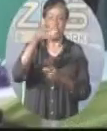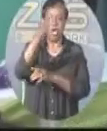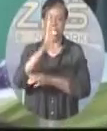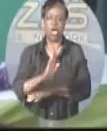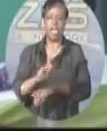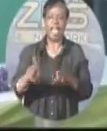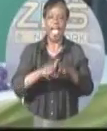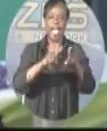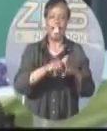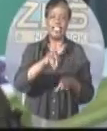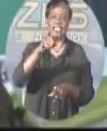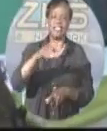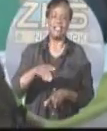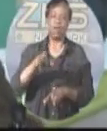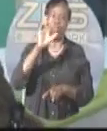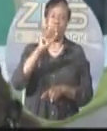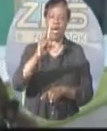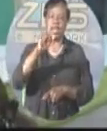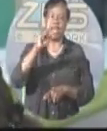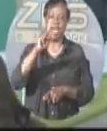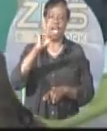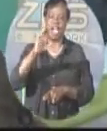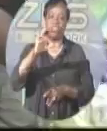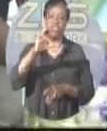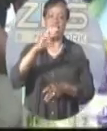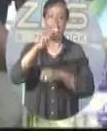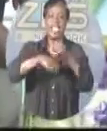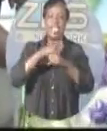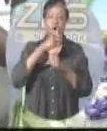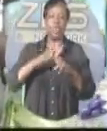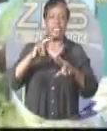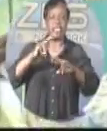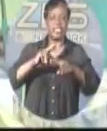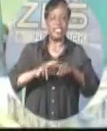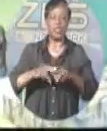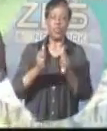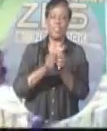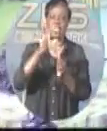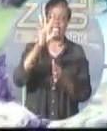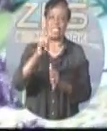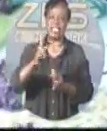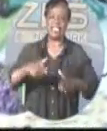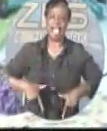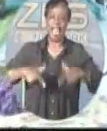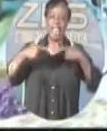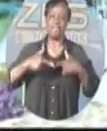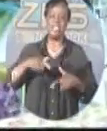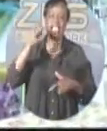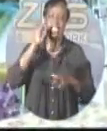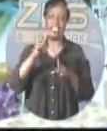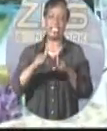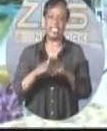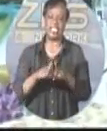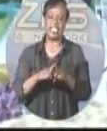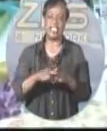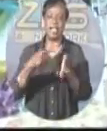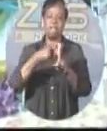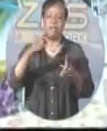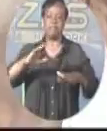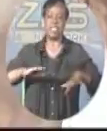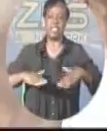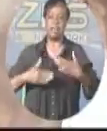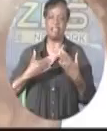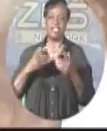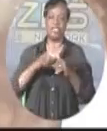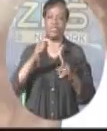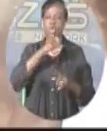with her 6 living children and sisters, from the oldest to the youngest, all honoring her for the impact she has had on their